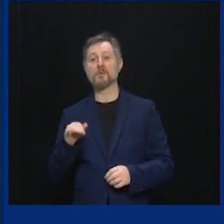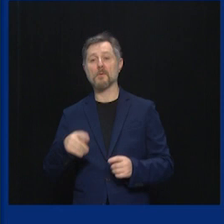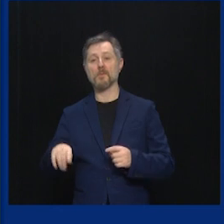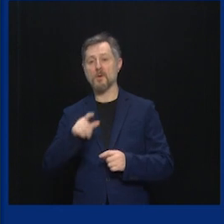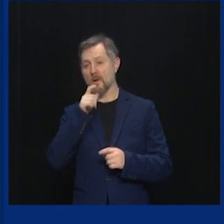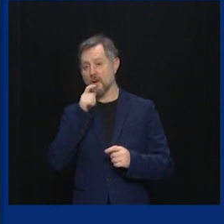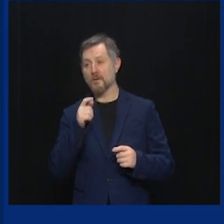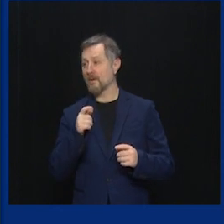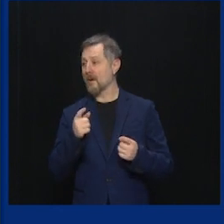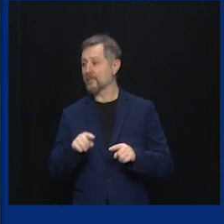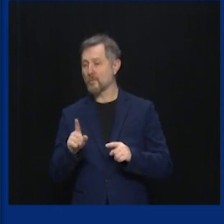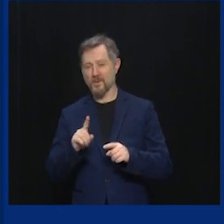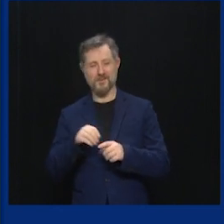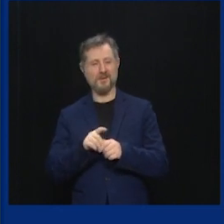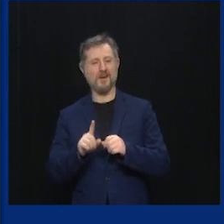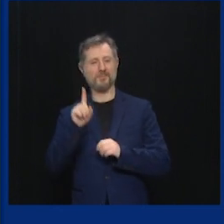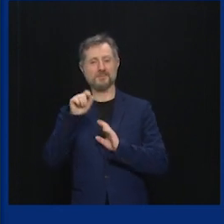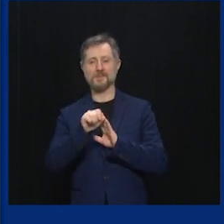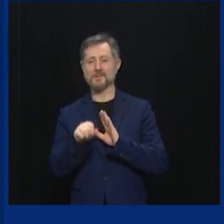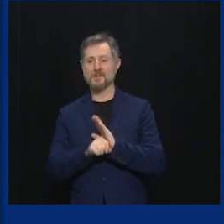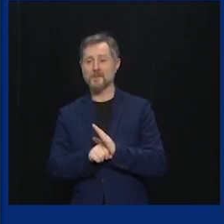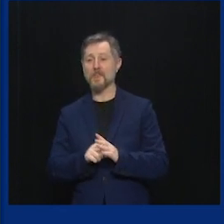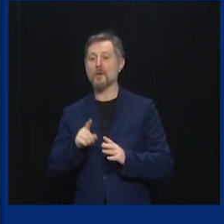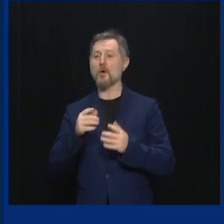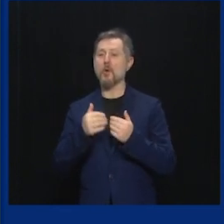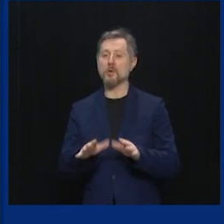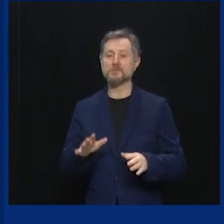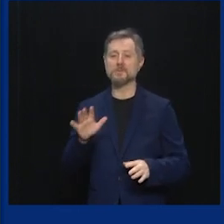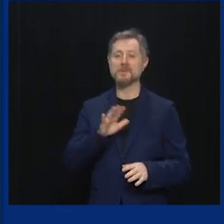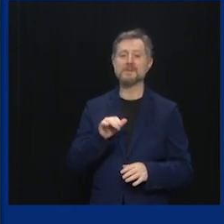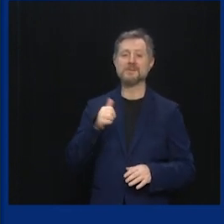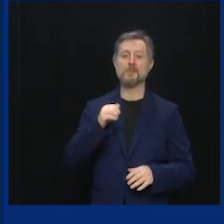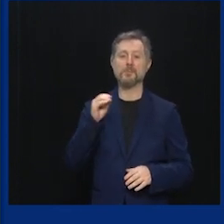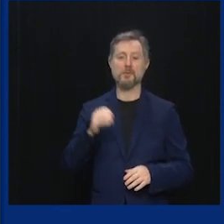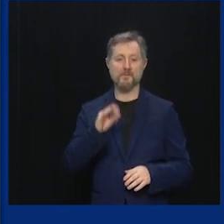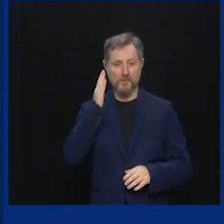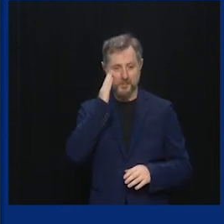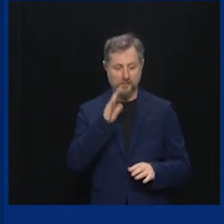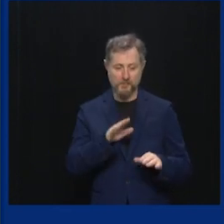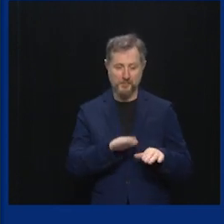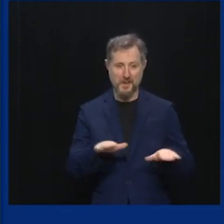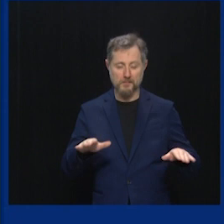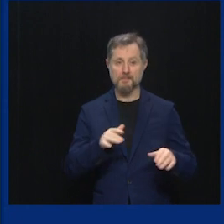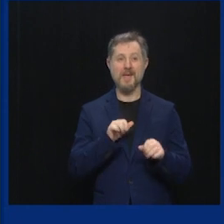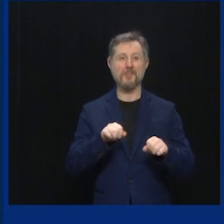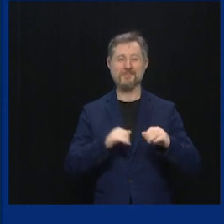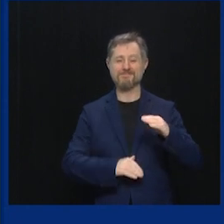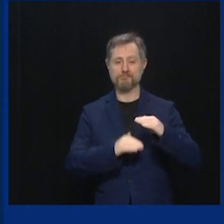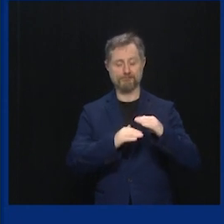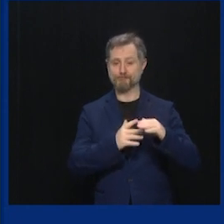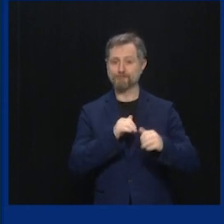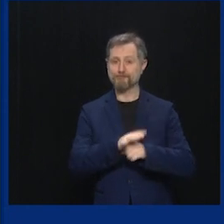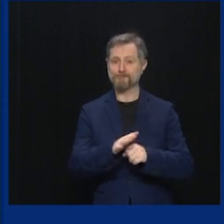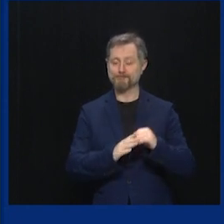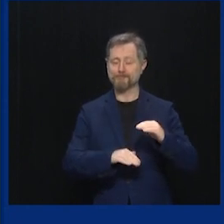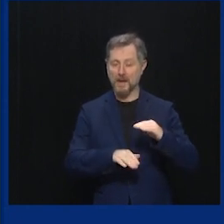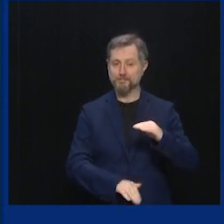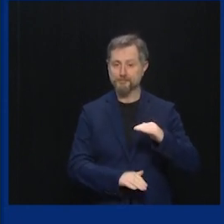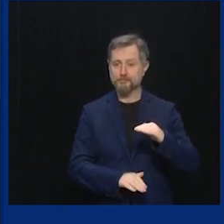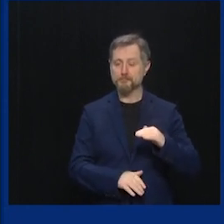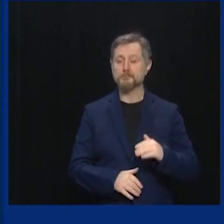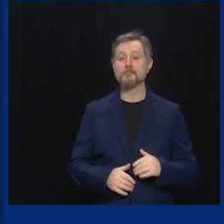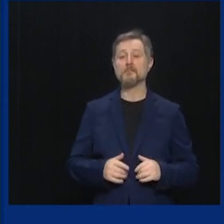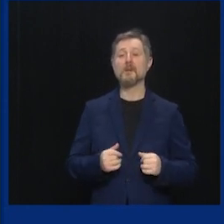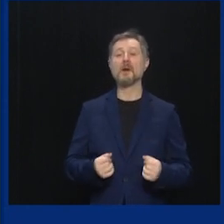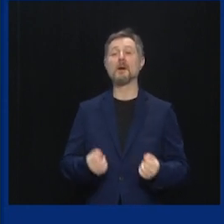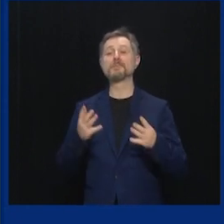upstate lost 10% of its bed capacity, downstate lost about 2%. So hospitalizations are up, get this number, 150%